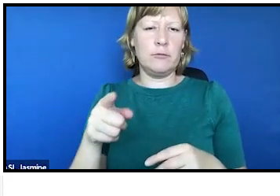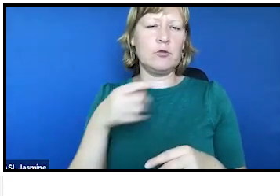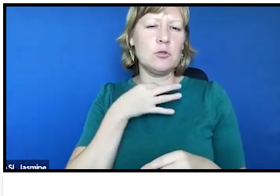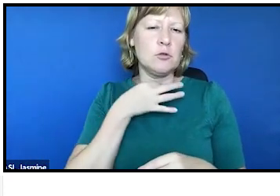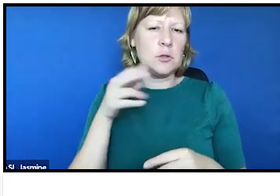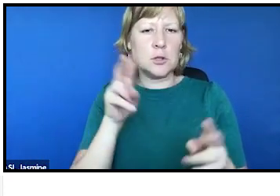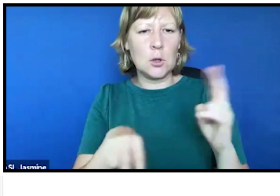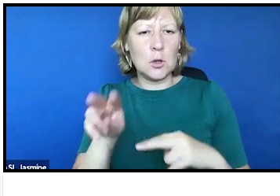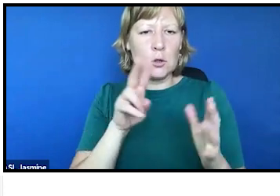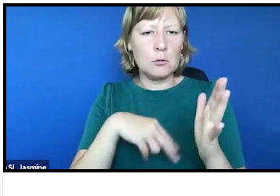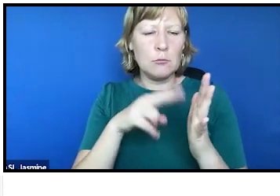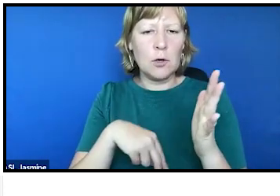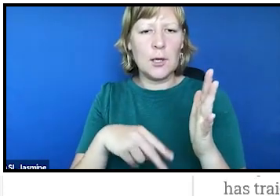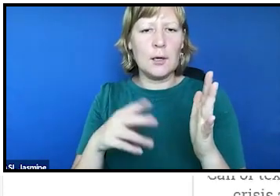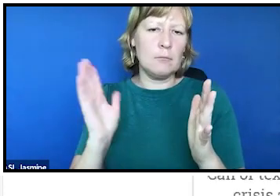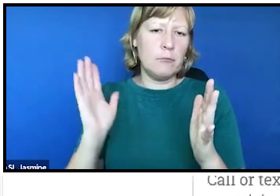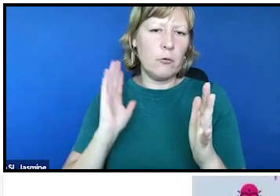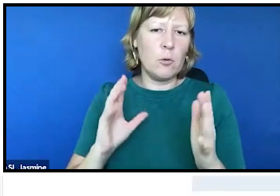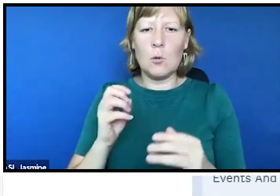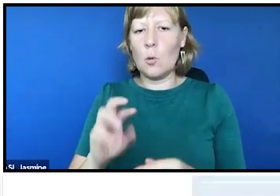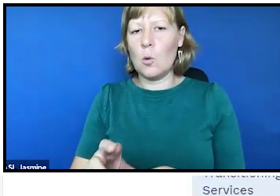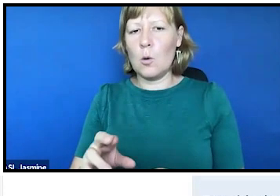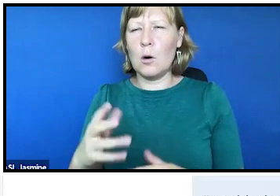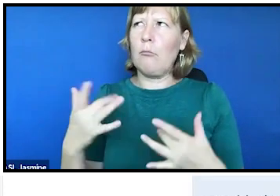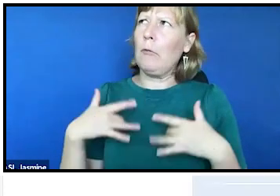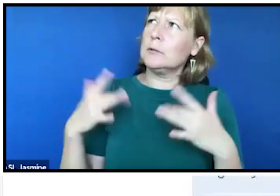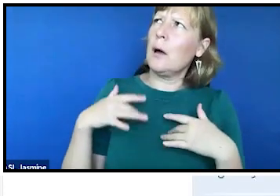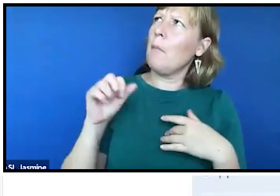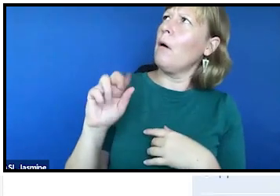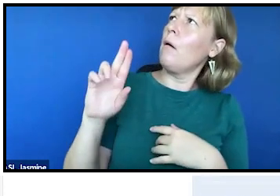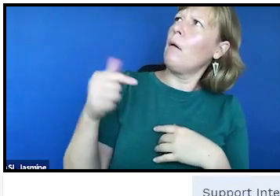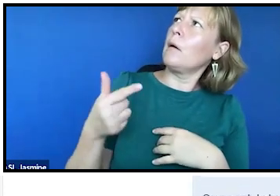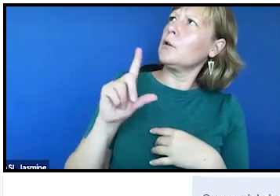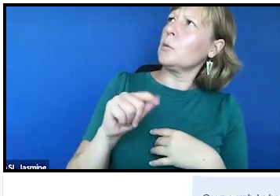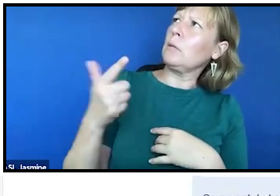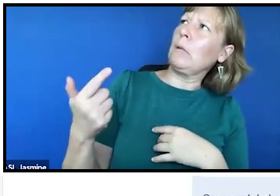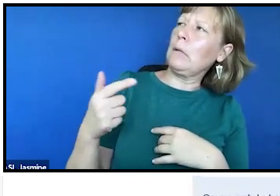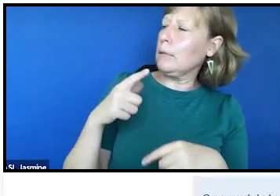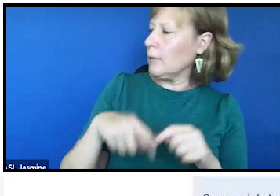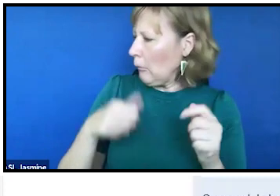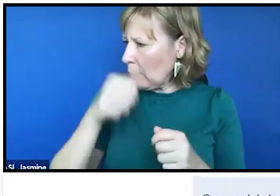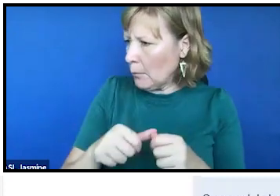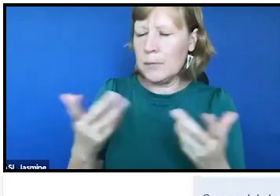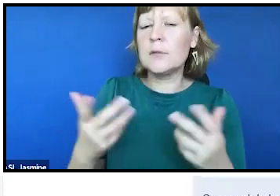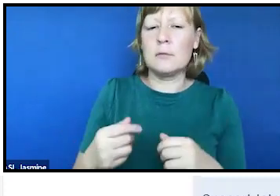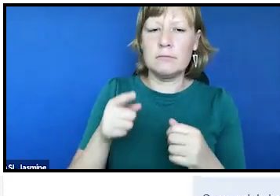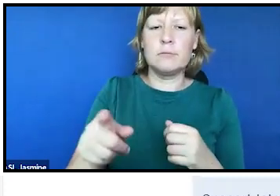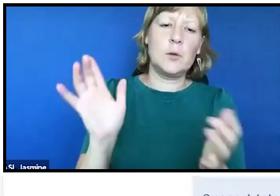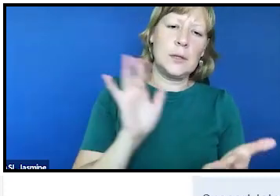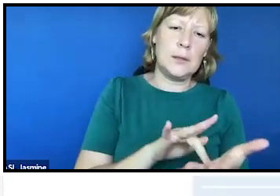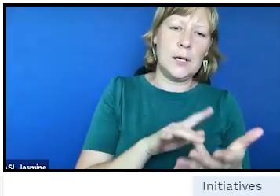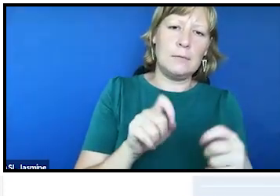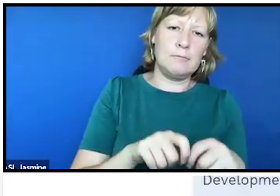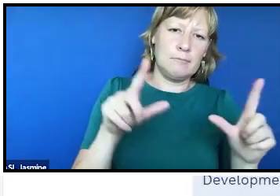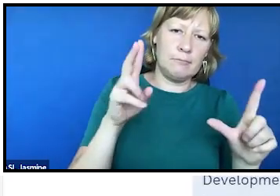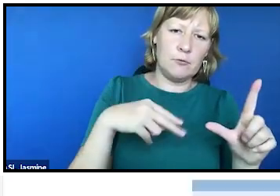that happened in August of 2021 and you wanted to check it out, it all lives in this place. So the first thing that we'd like